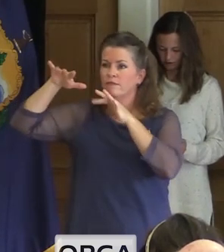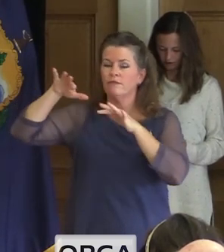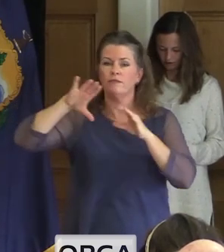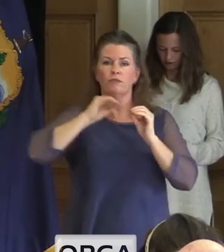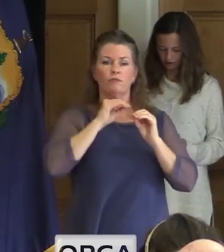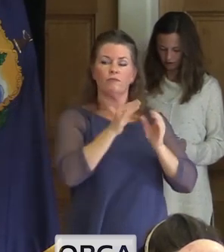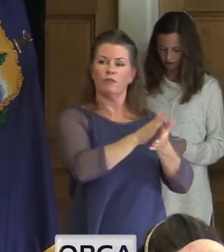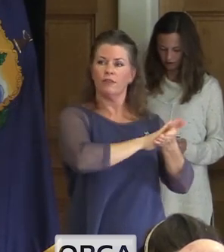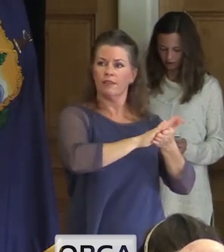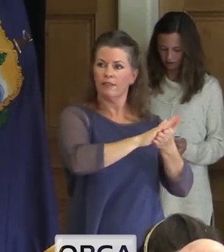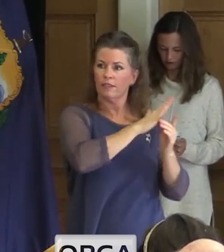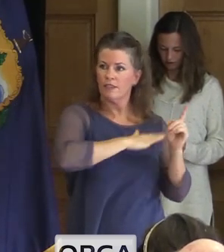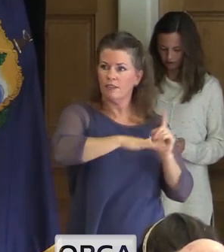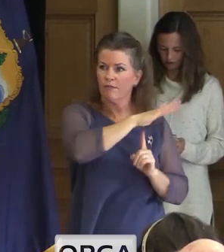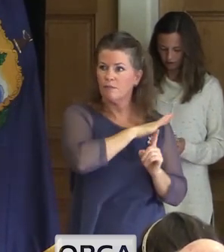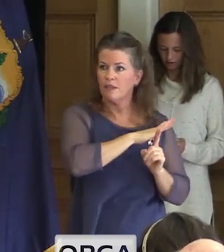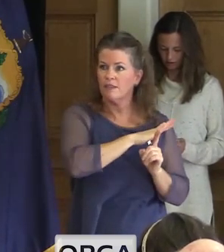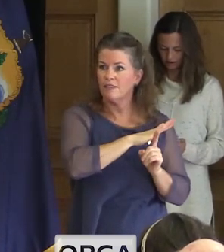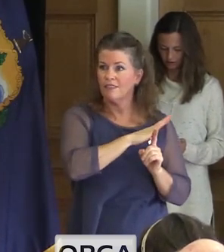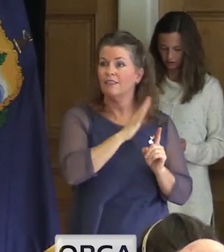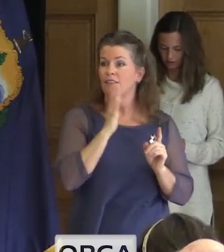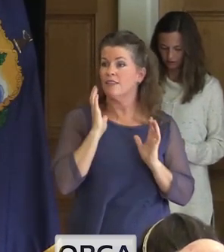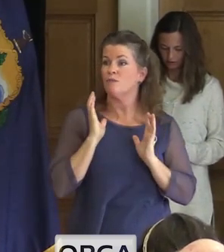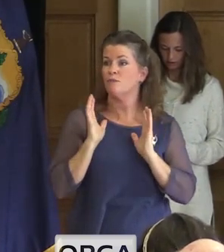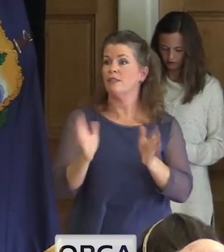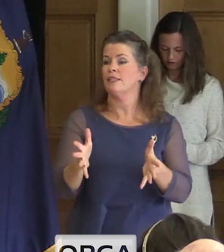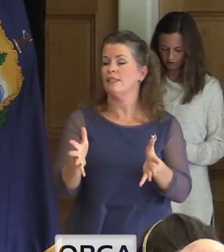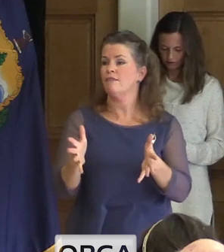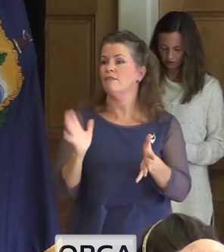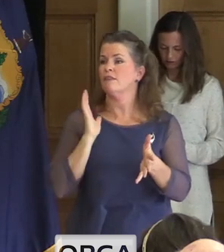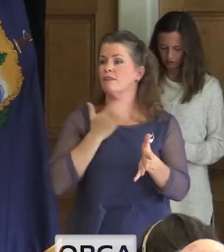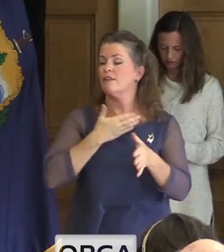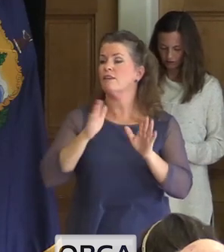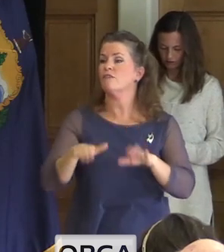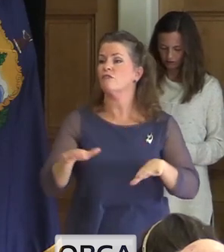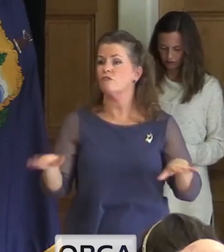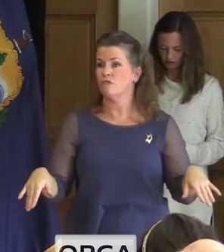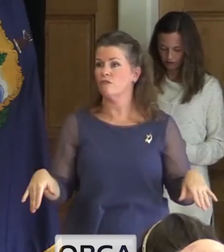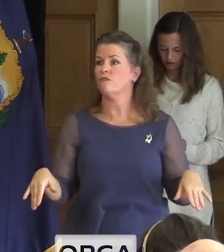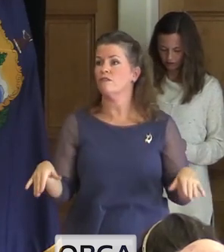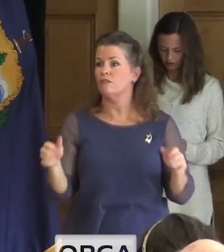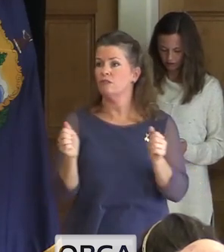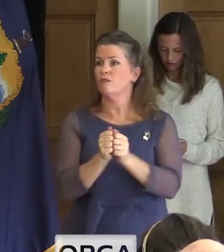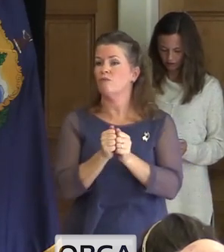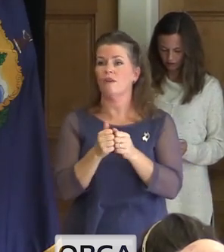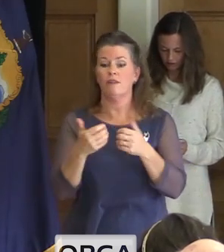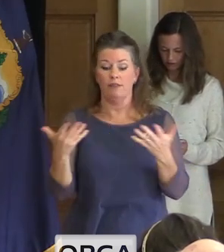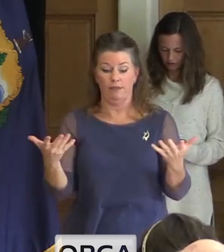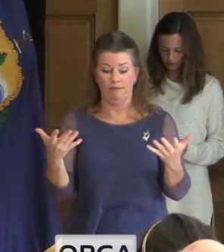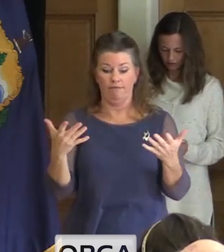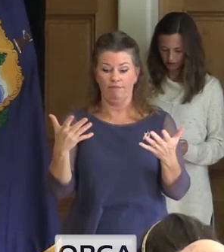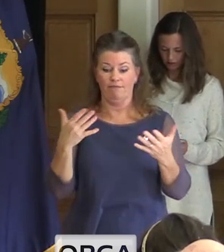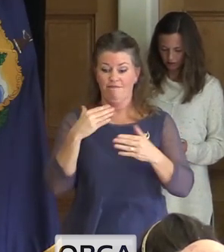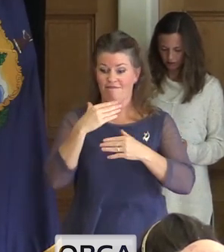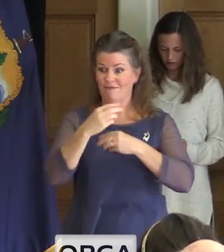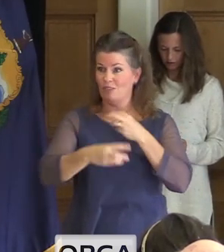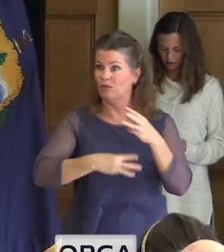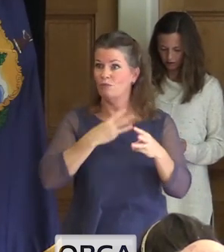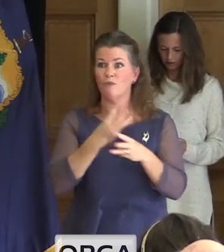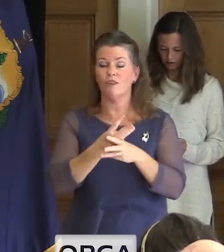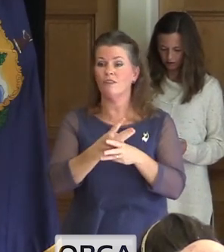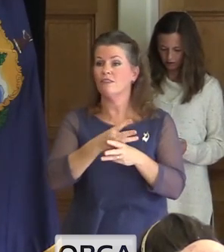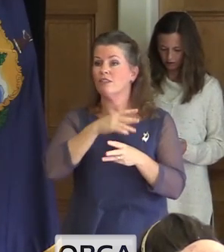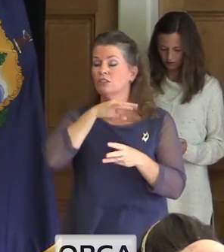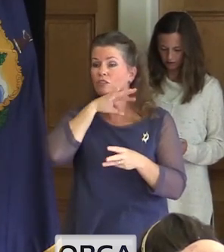then we are going to be leaving our kids with a planet that will be uninhabitable and